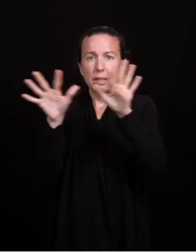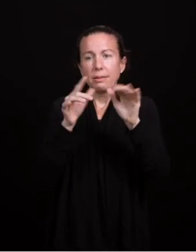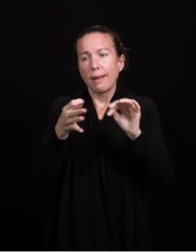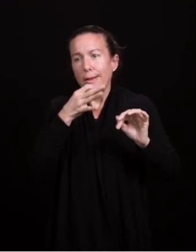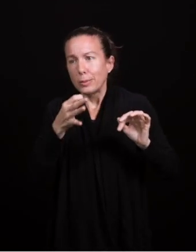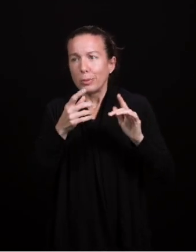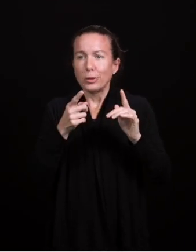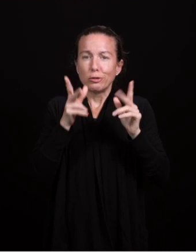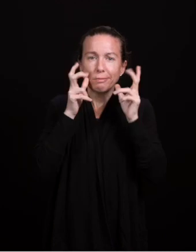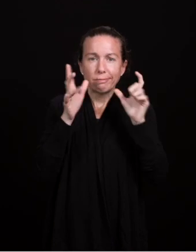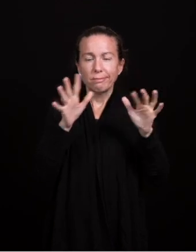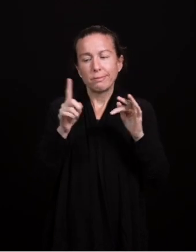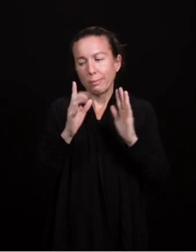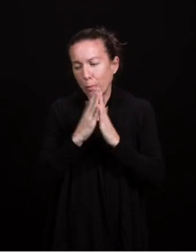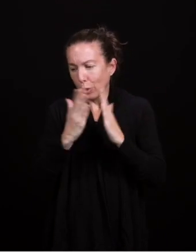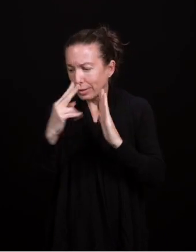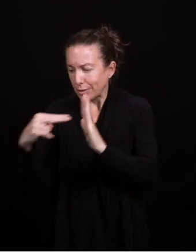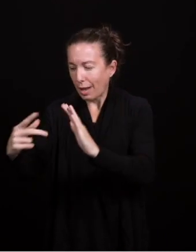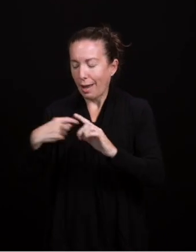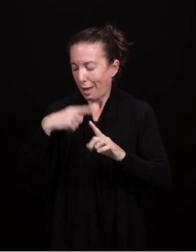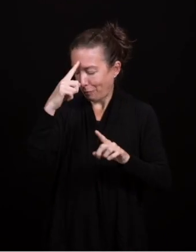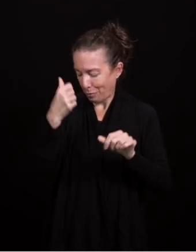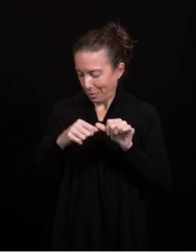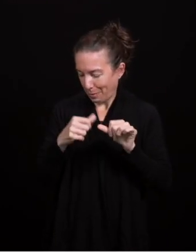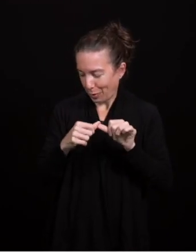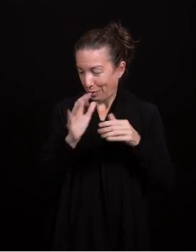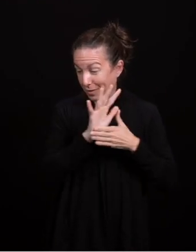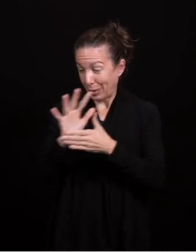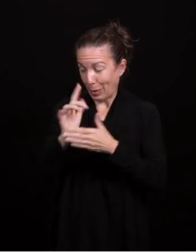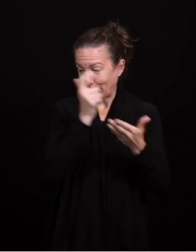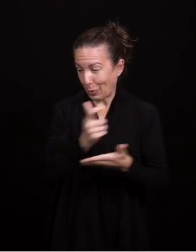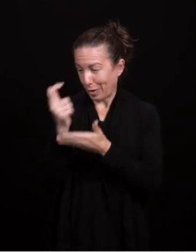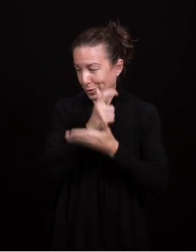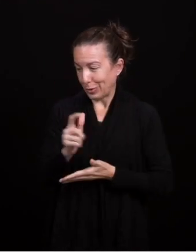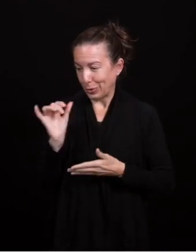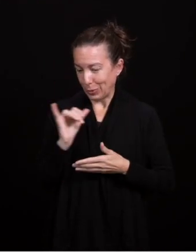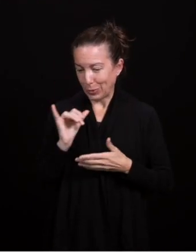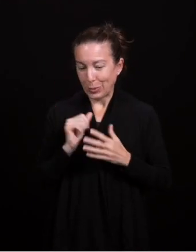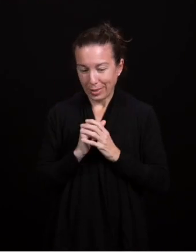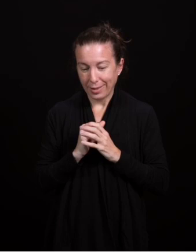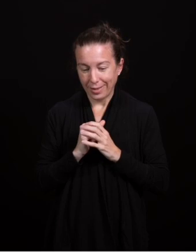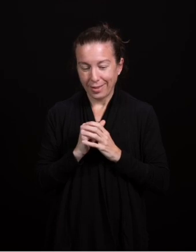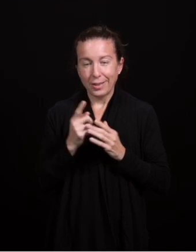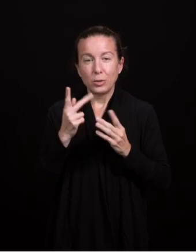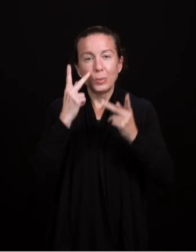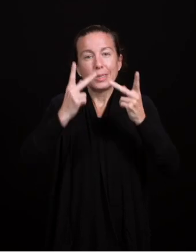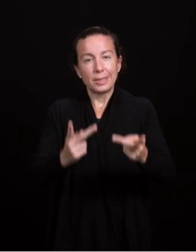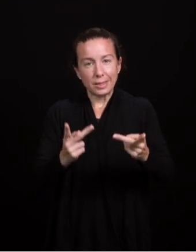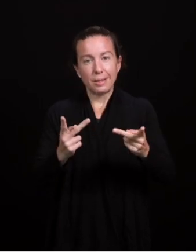experts and, read books. And I can remember watching videos of other kids who